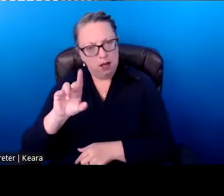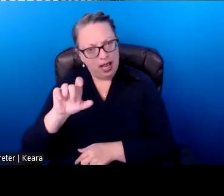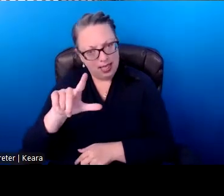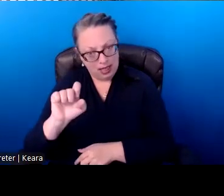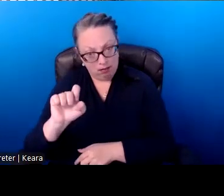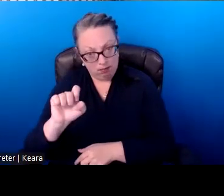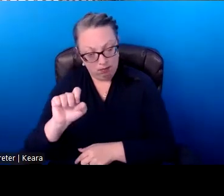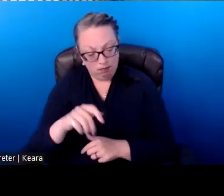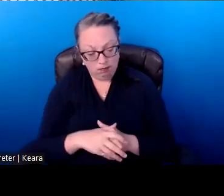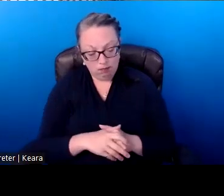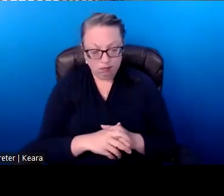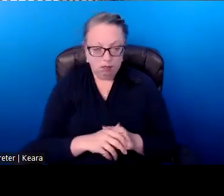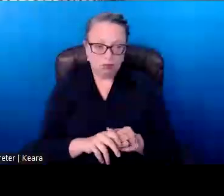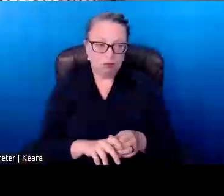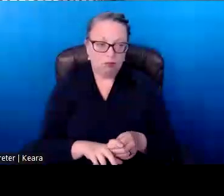Next slide.